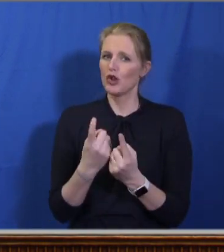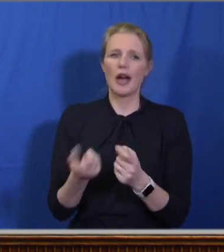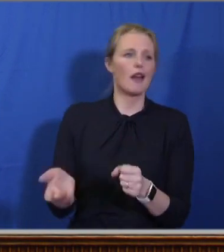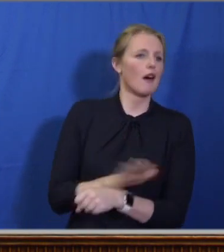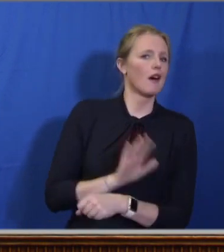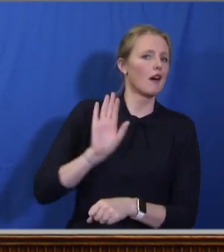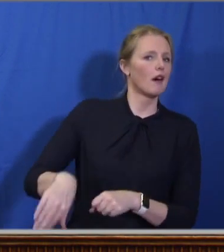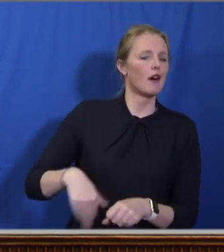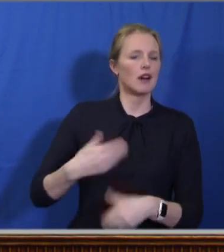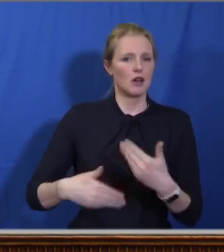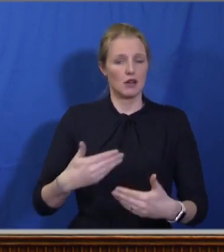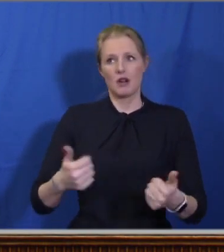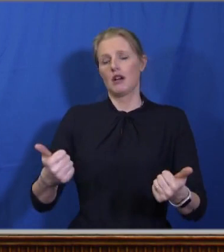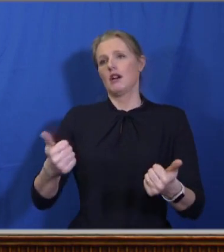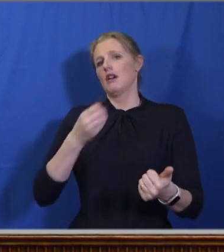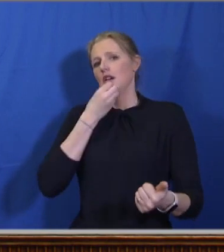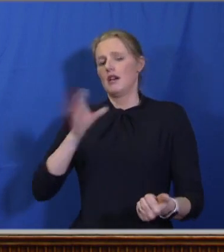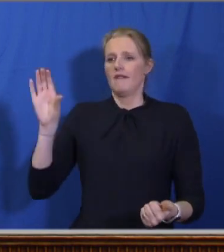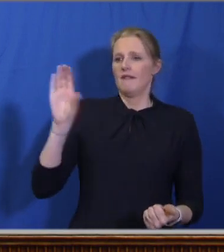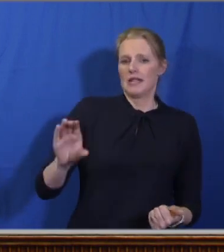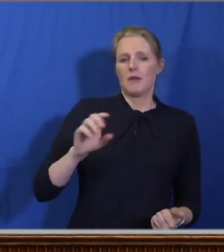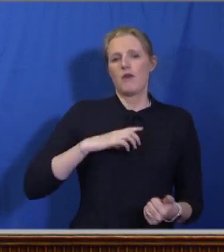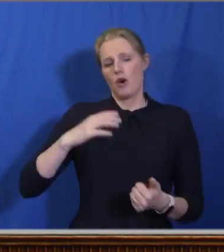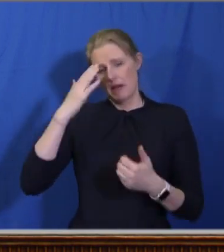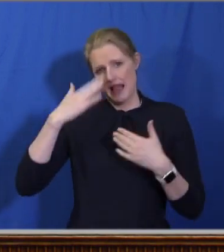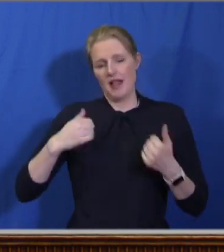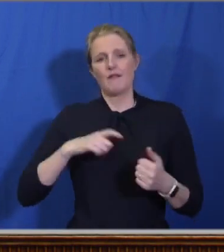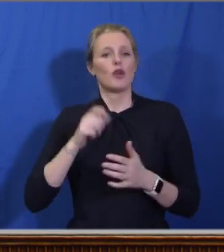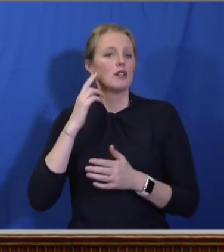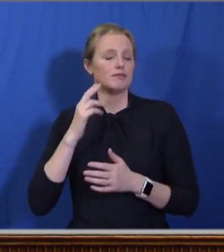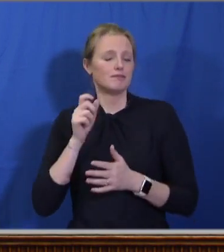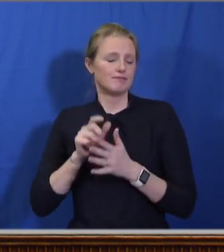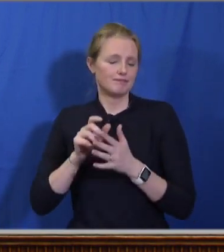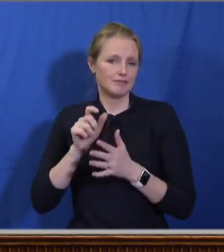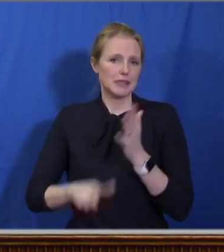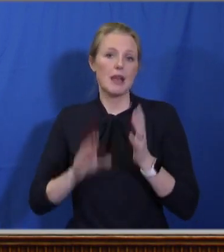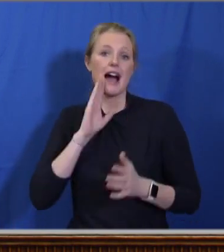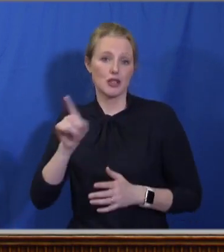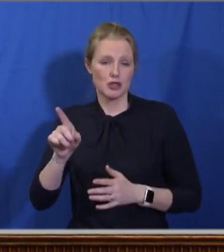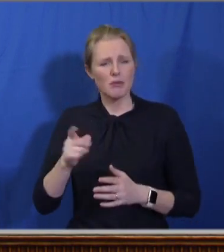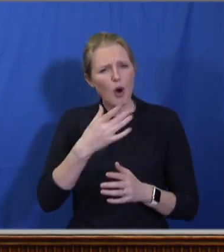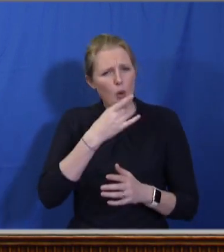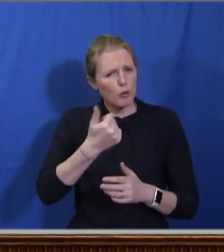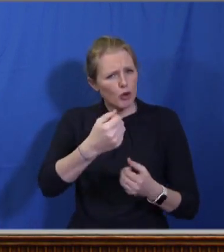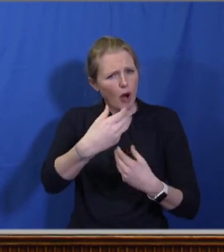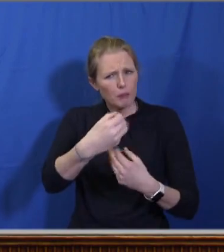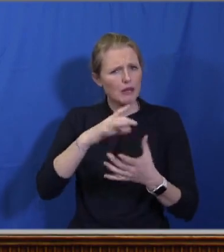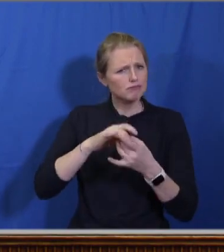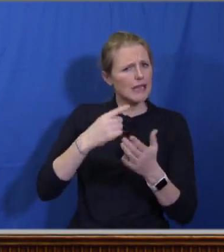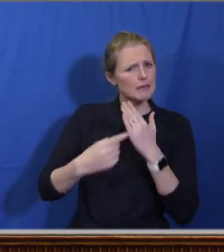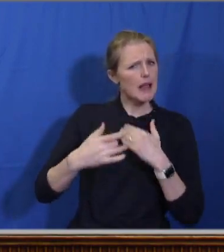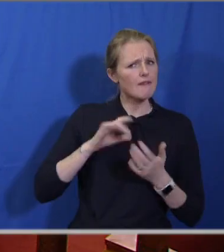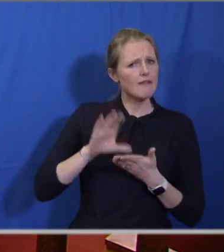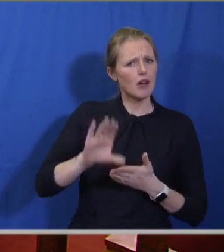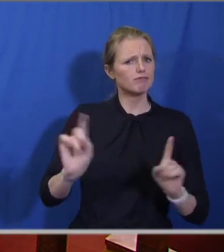and forgotten about. So I want to welcome that investment, and hopefully you might have a bit of a positive update in terms of the Independent Living Fund. Thank